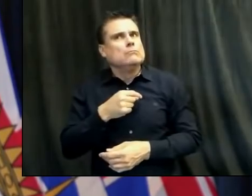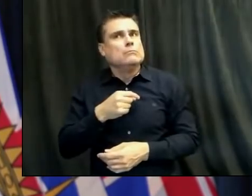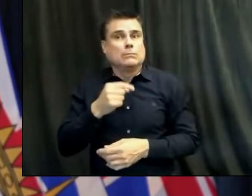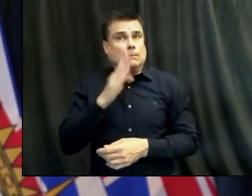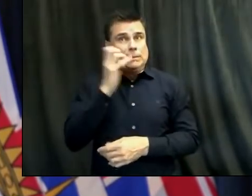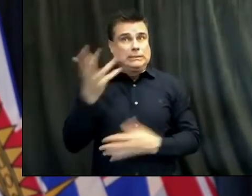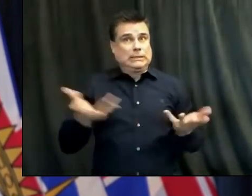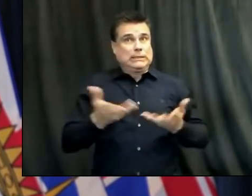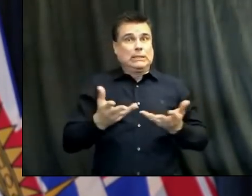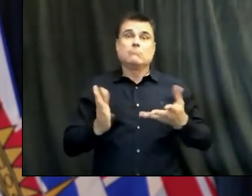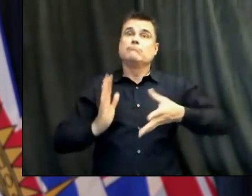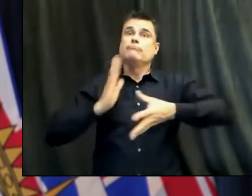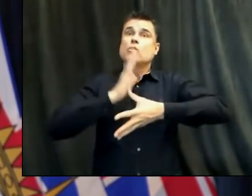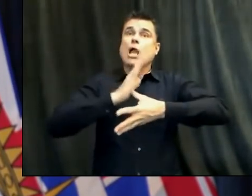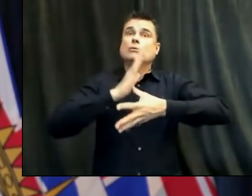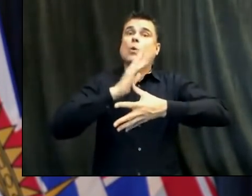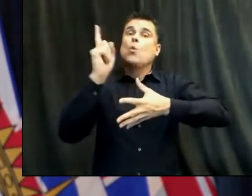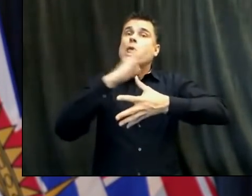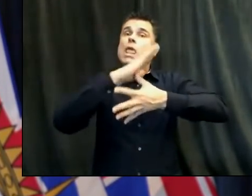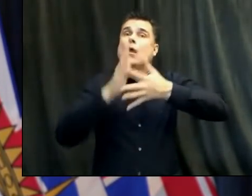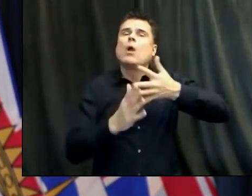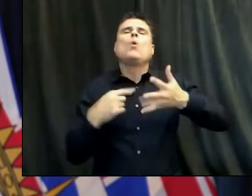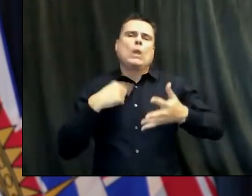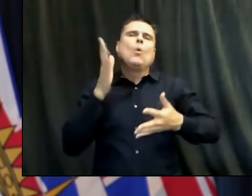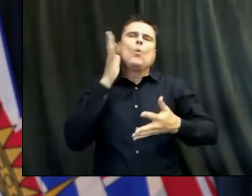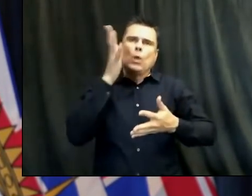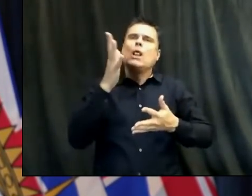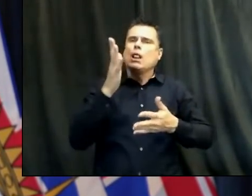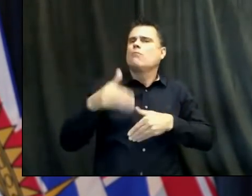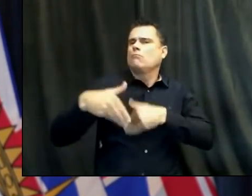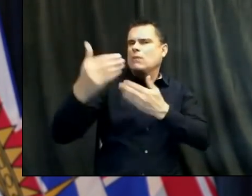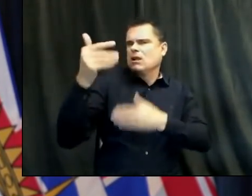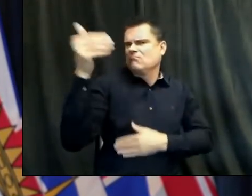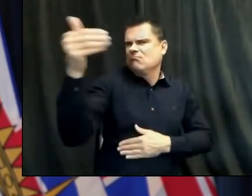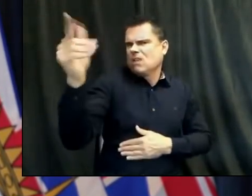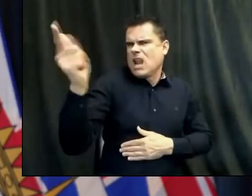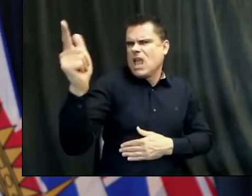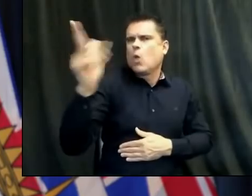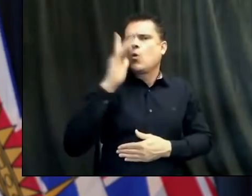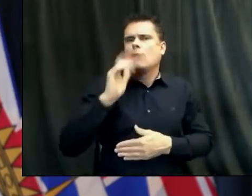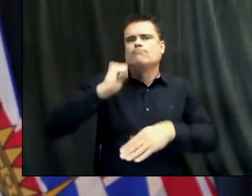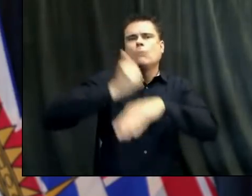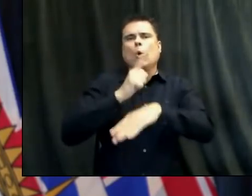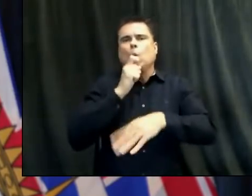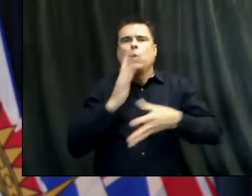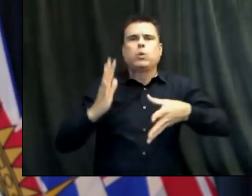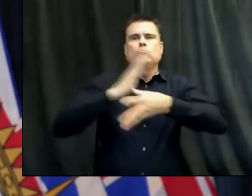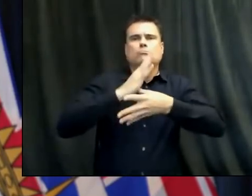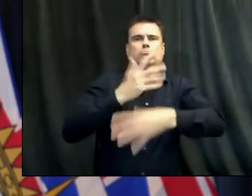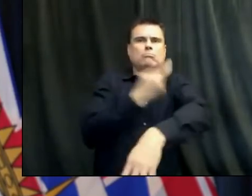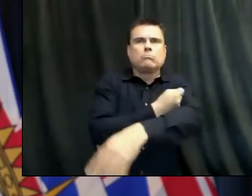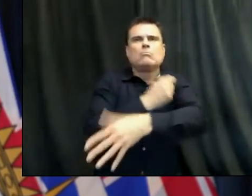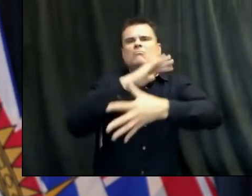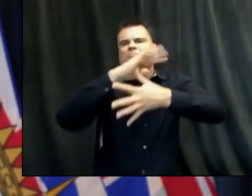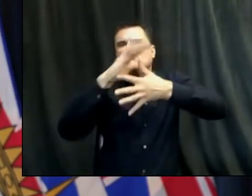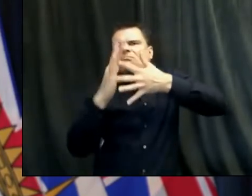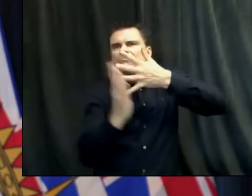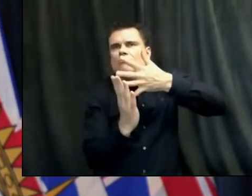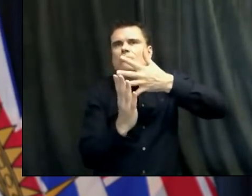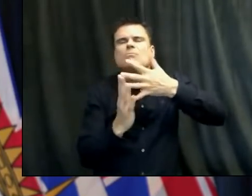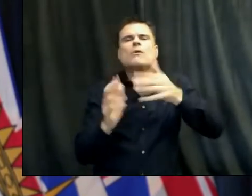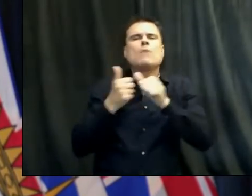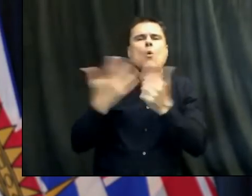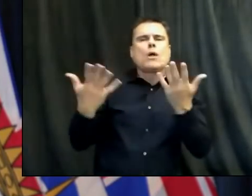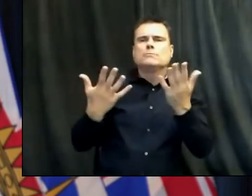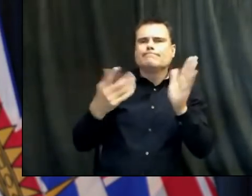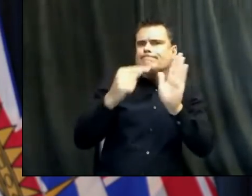National Advisory Committee on Immunization guidance, and we are working very closely with our BC Immunization Committee, which